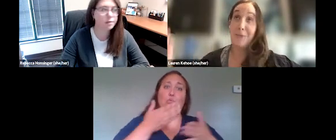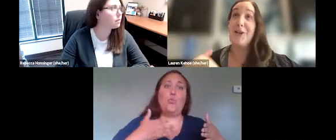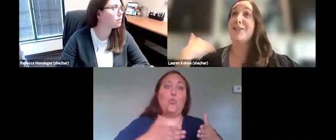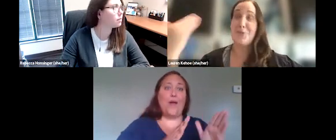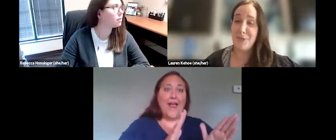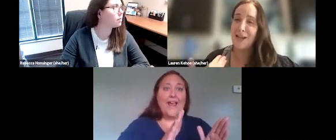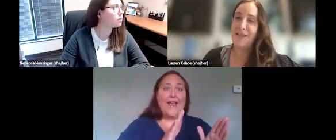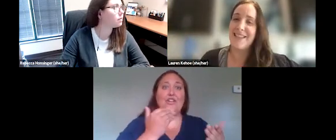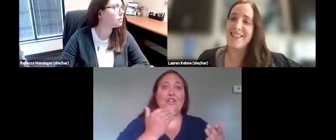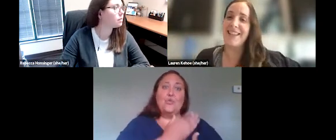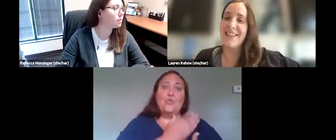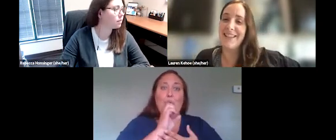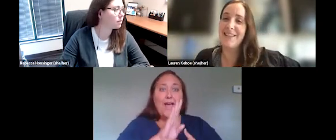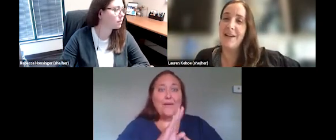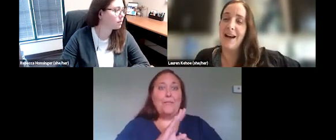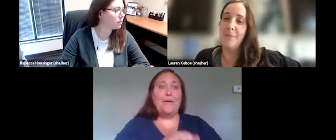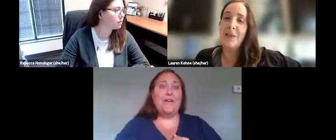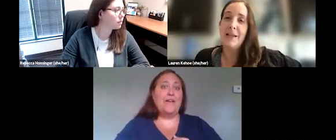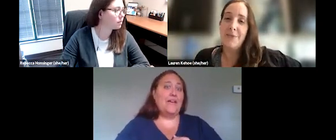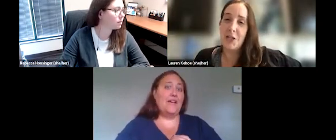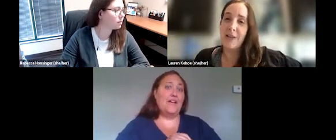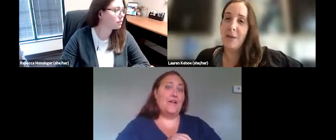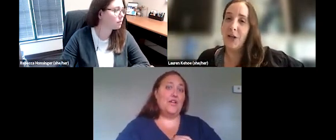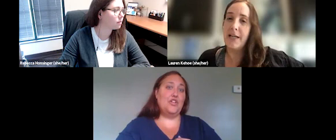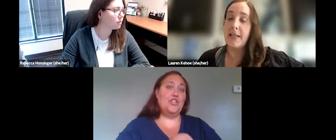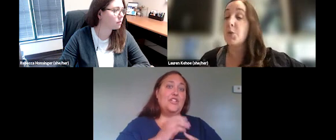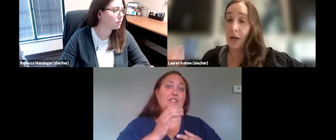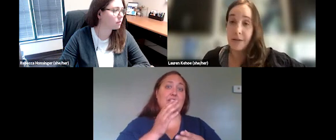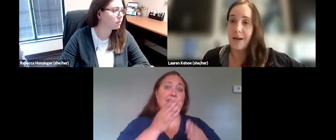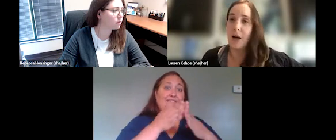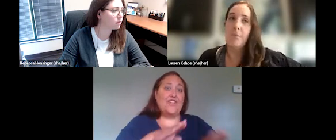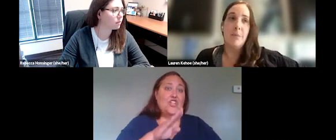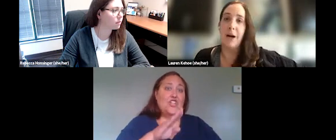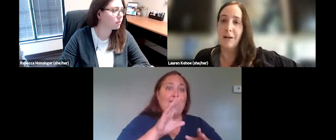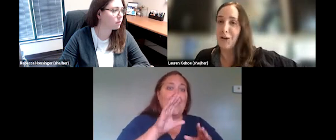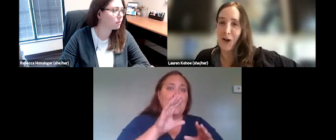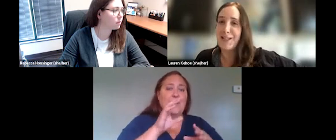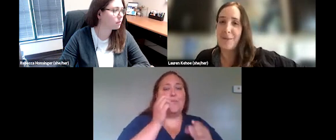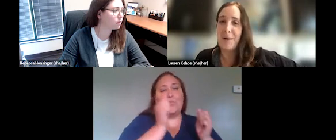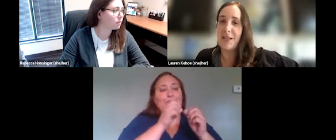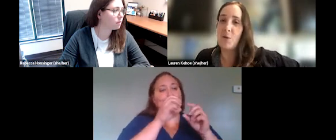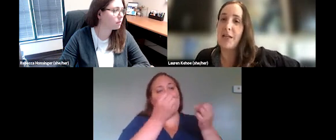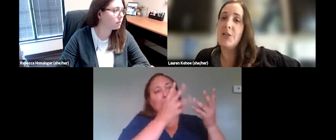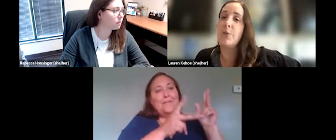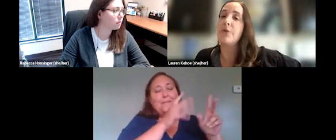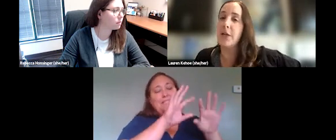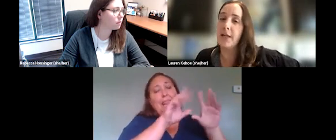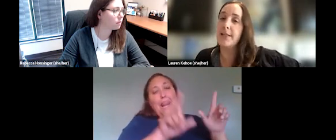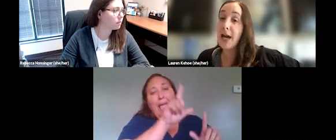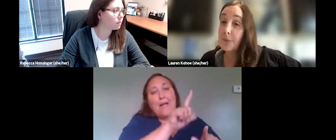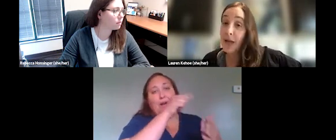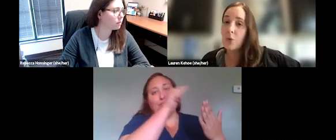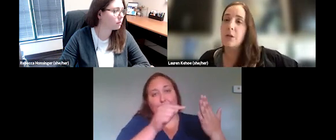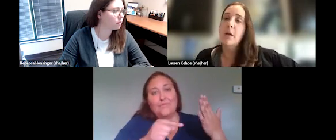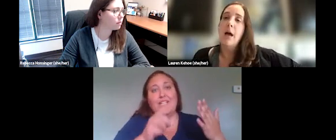new librarians, new people that come into the Division of Libraries, as well as our longstanding members of the community. So we've created